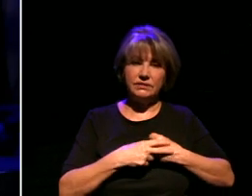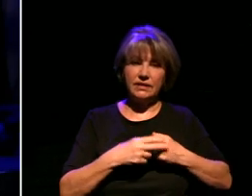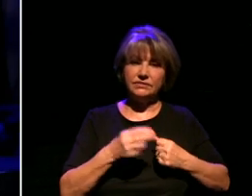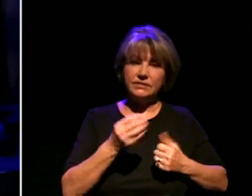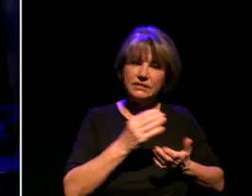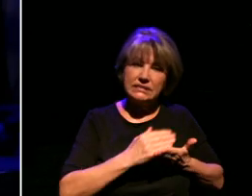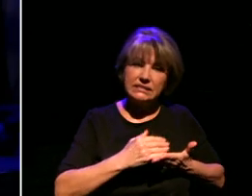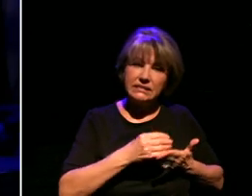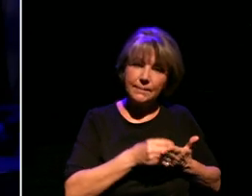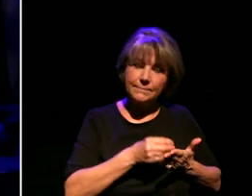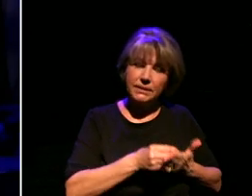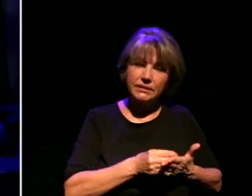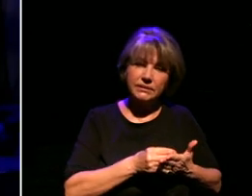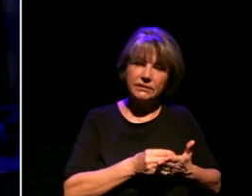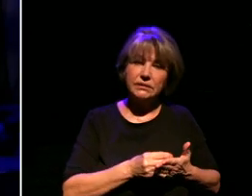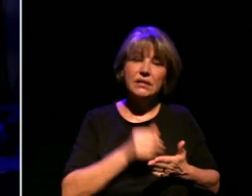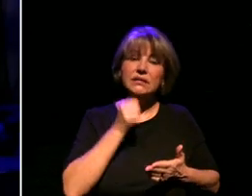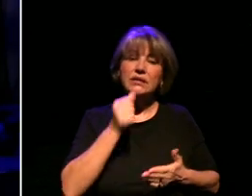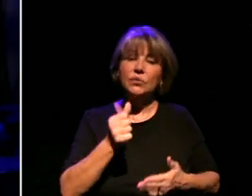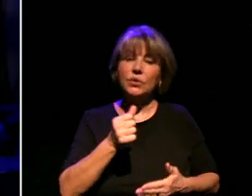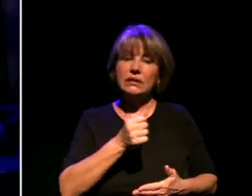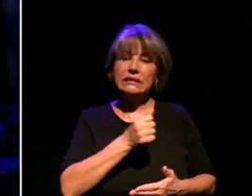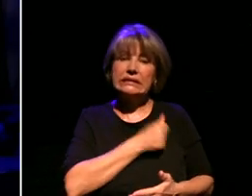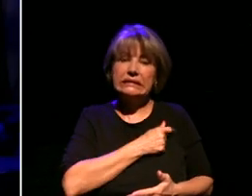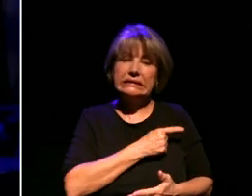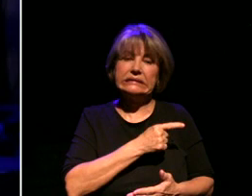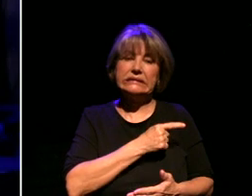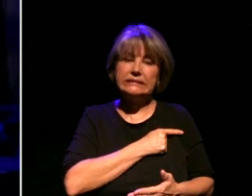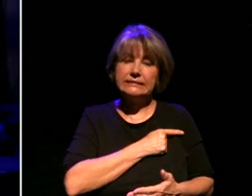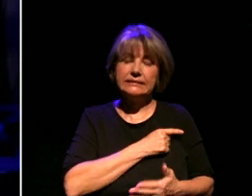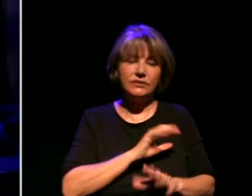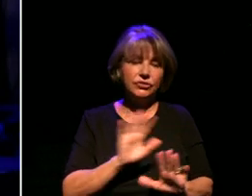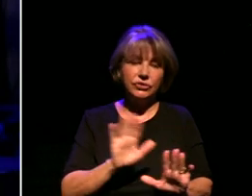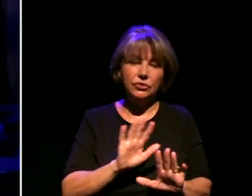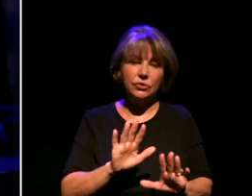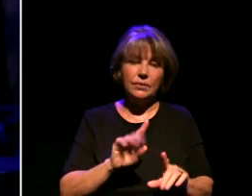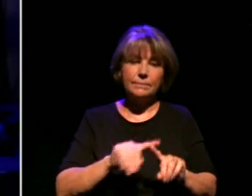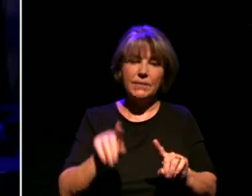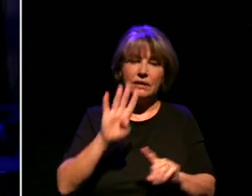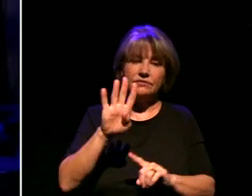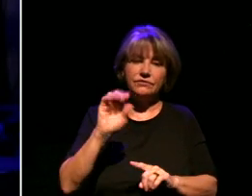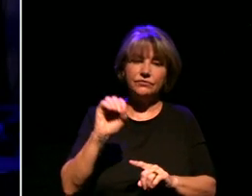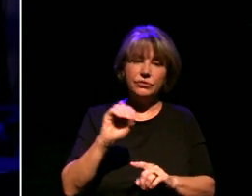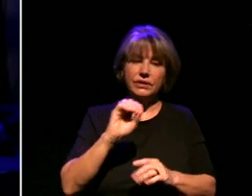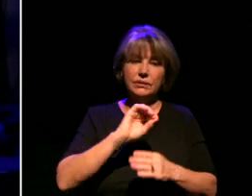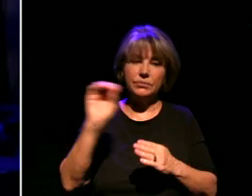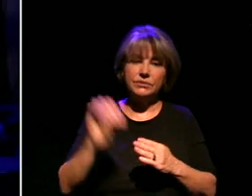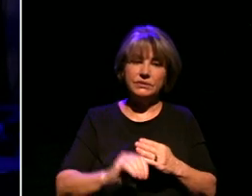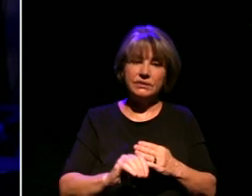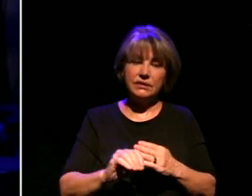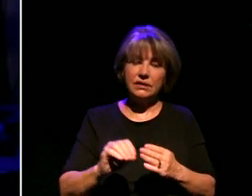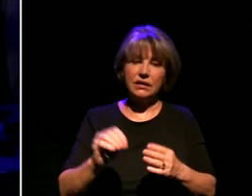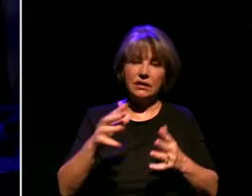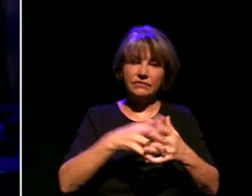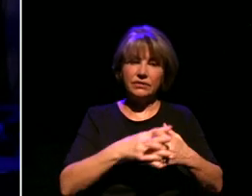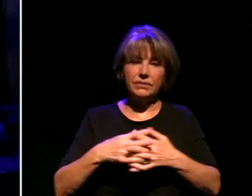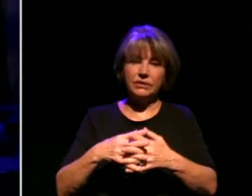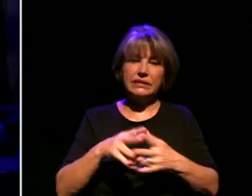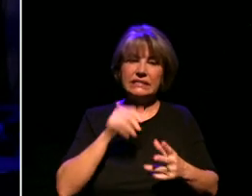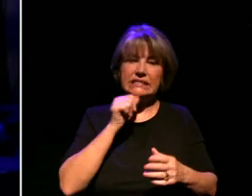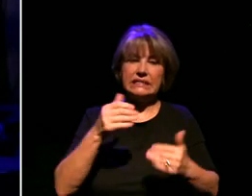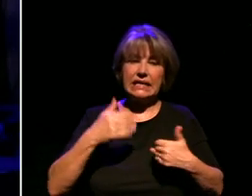with this, but going into this crisis, 40% of Americans did not have $400 to meet